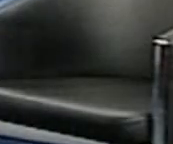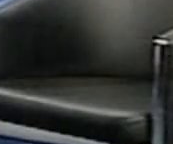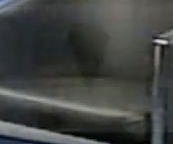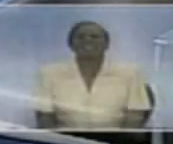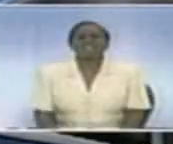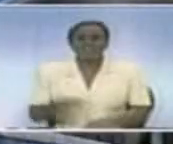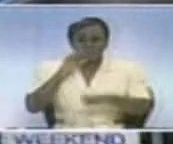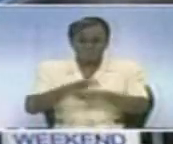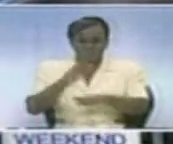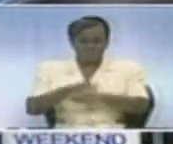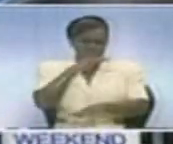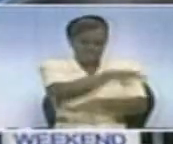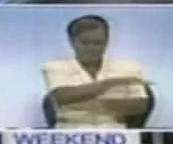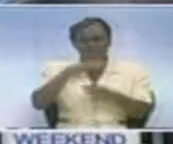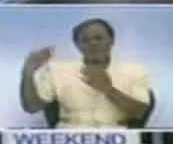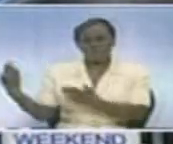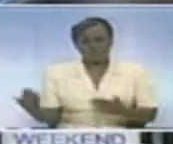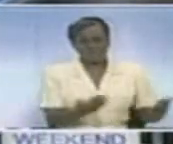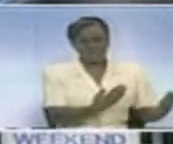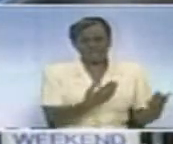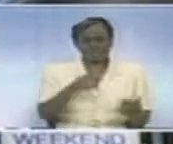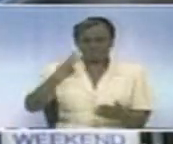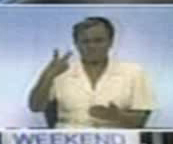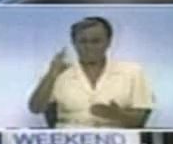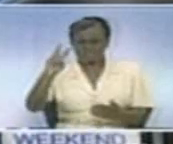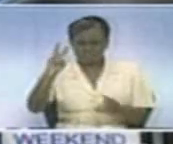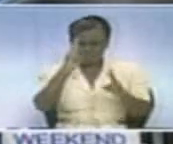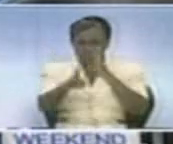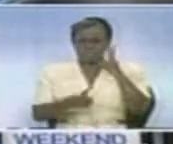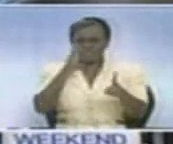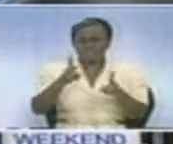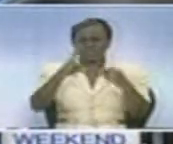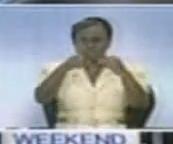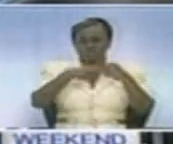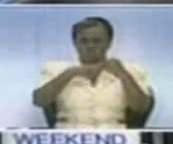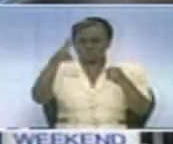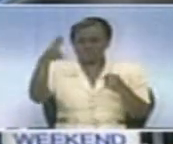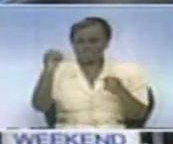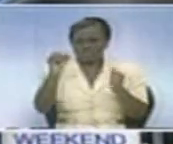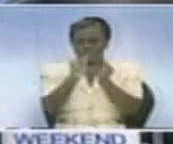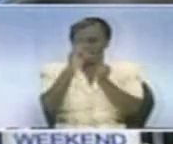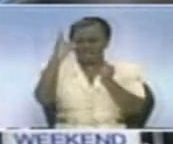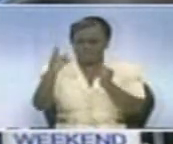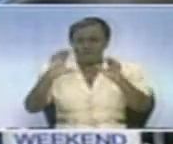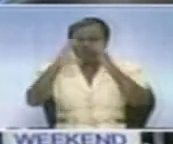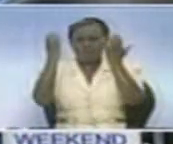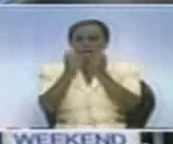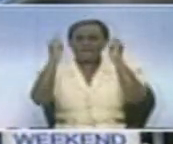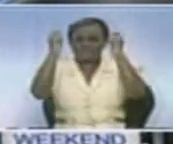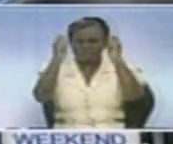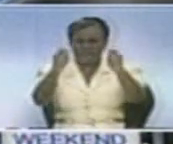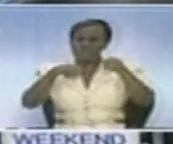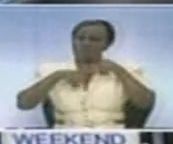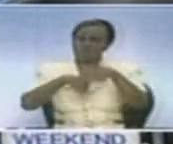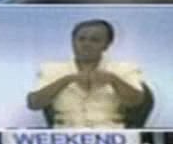A very good evening to you. Welcome to our bulletin this 22nd day of June 2013. The World Cup is clearly in full swing